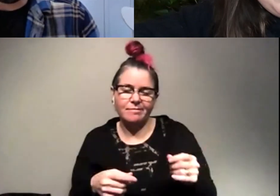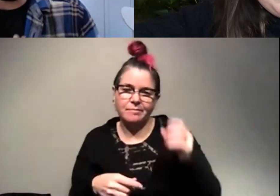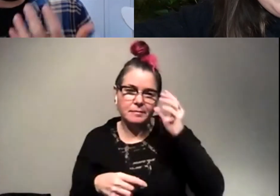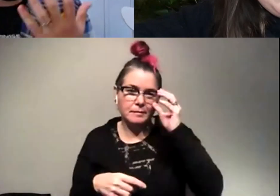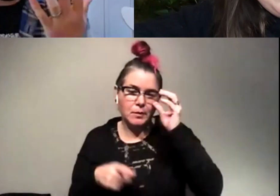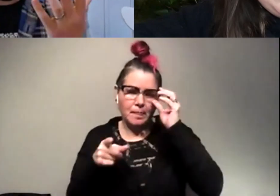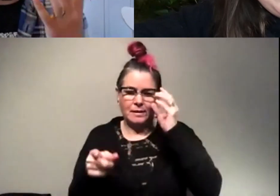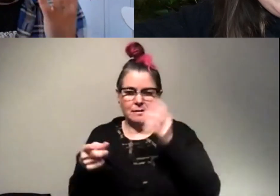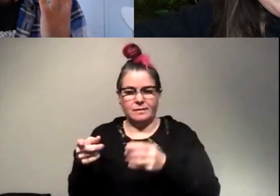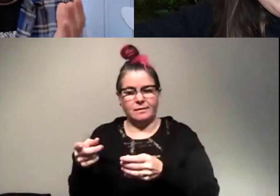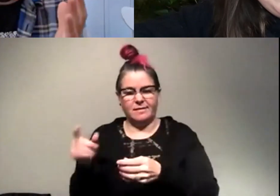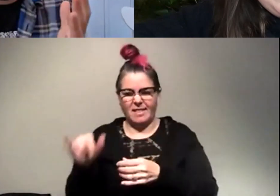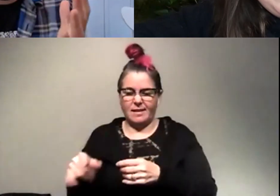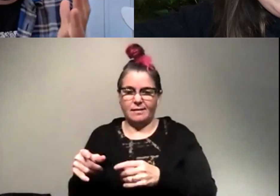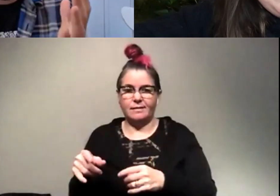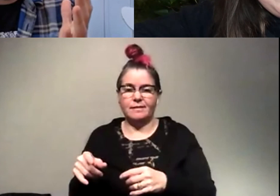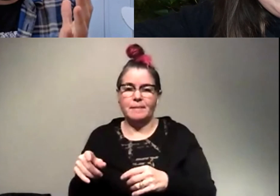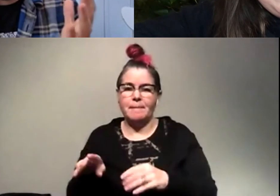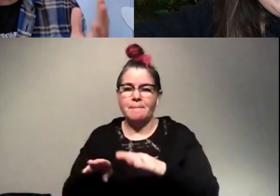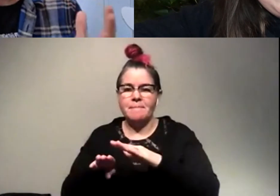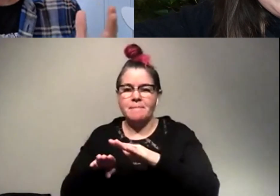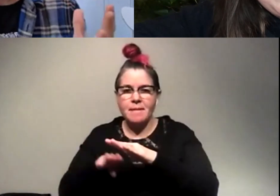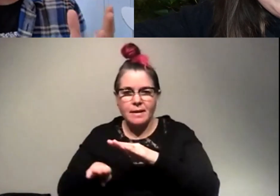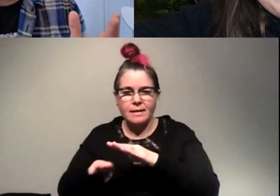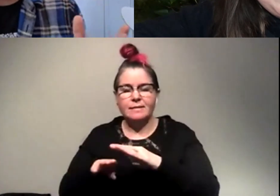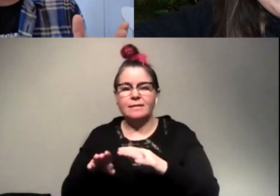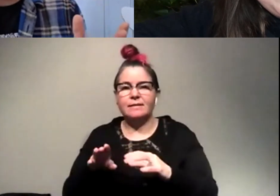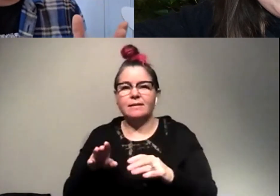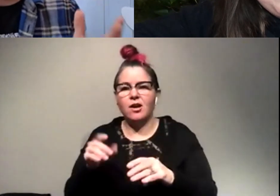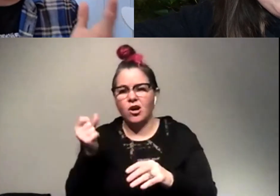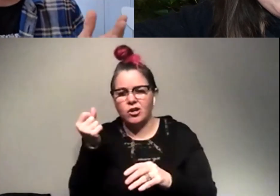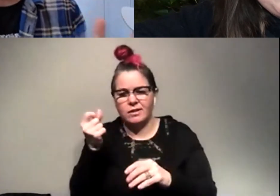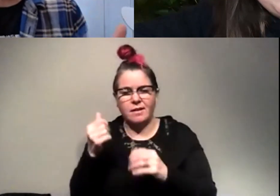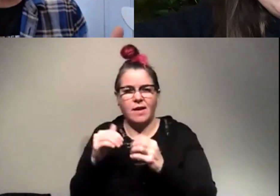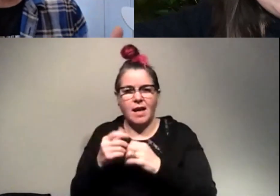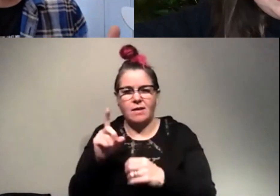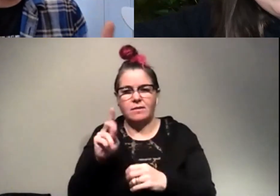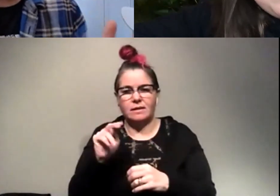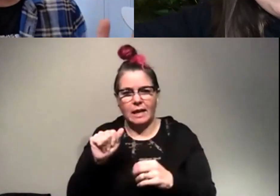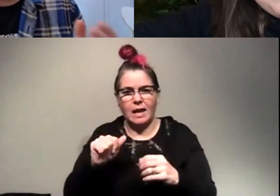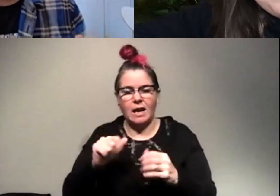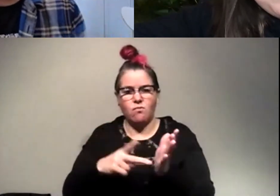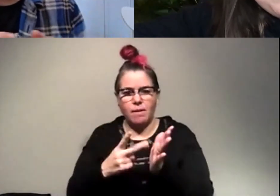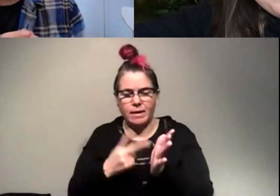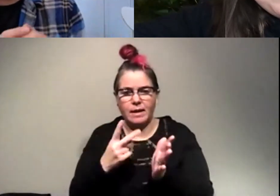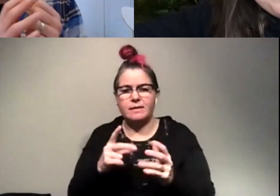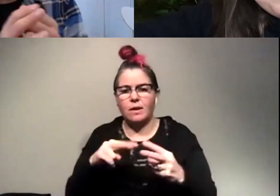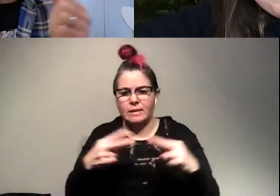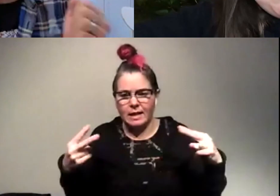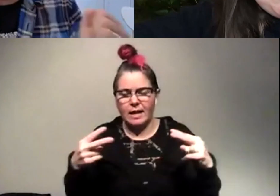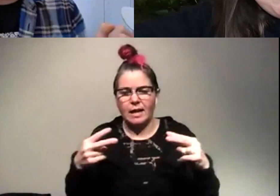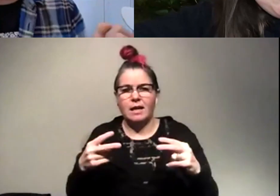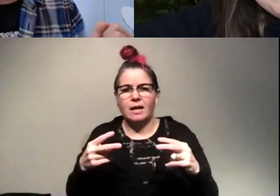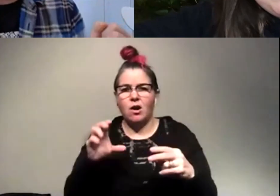this basic understanding of how DNA replicates, how DNA codes